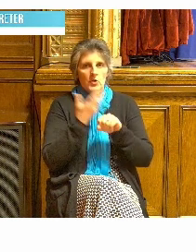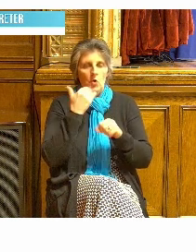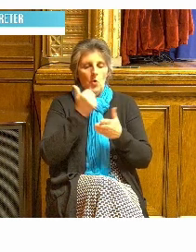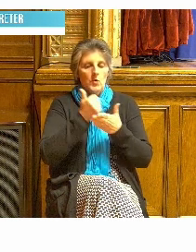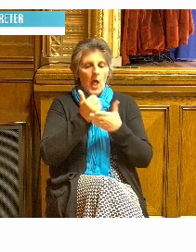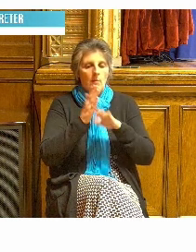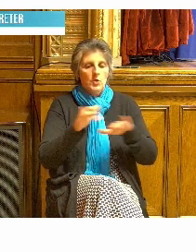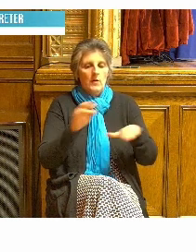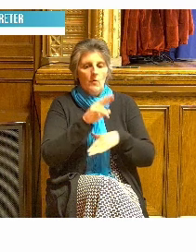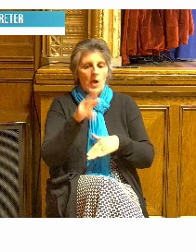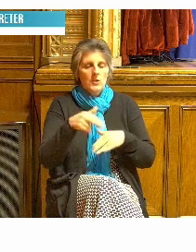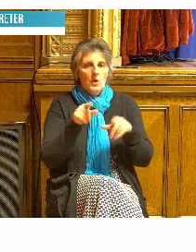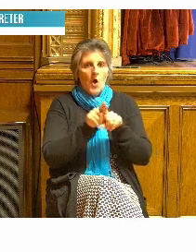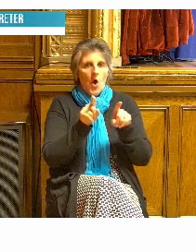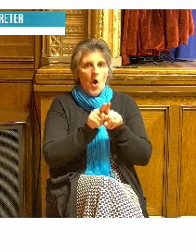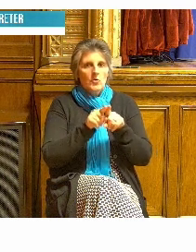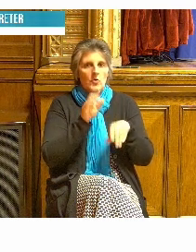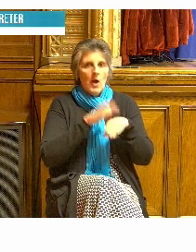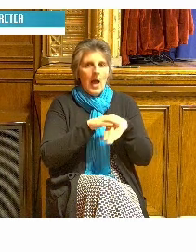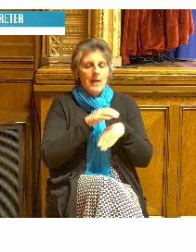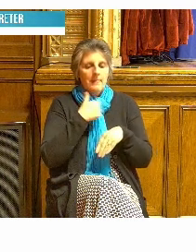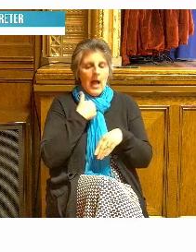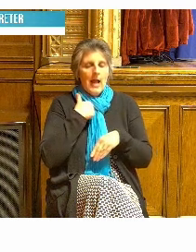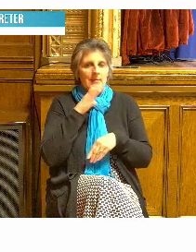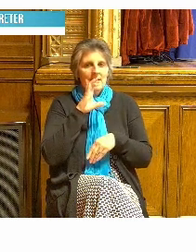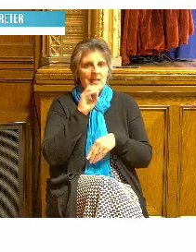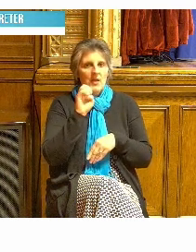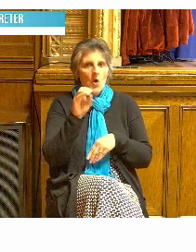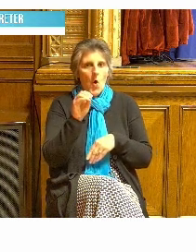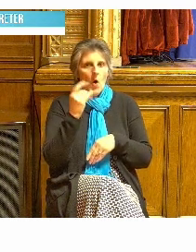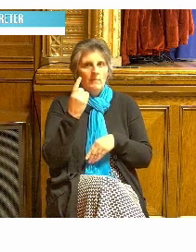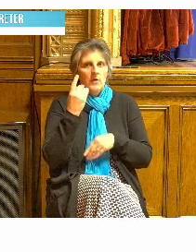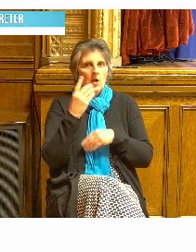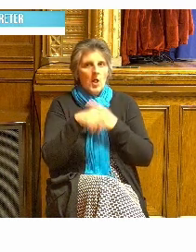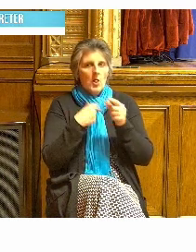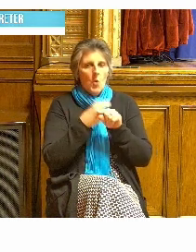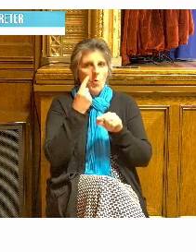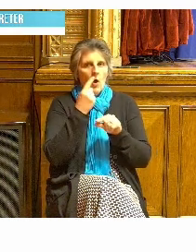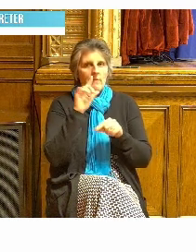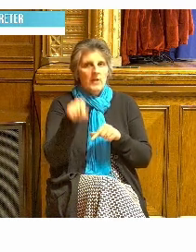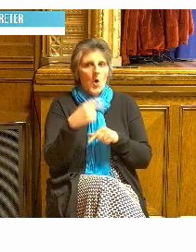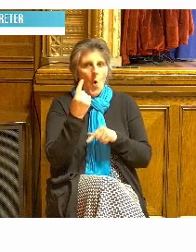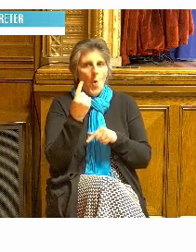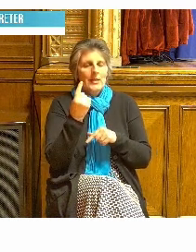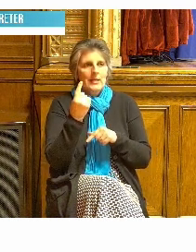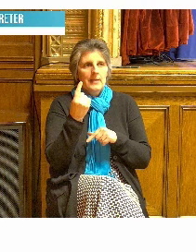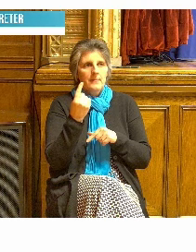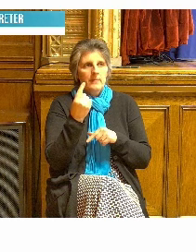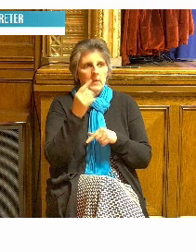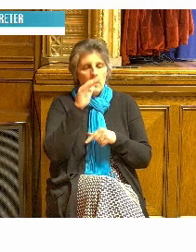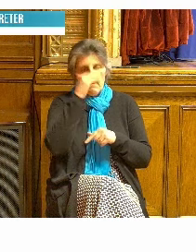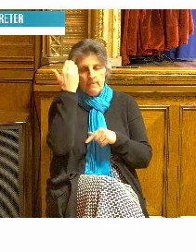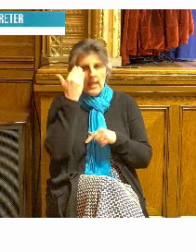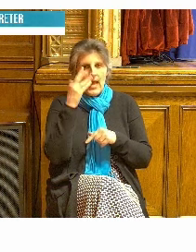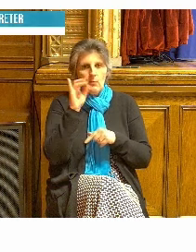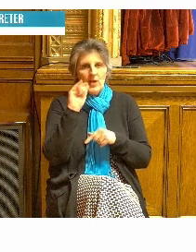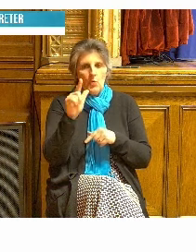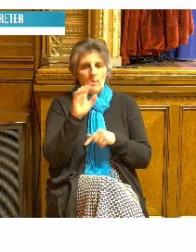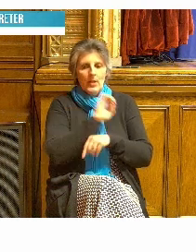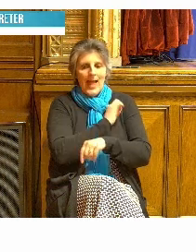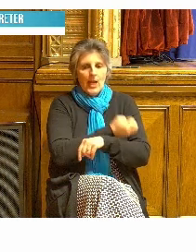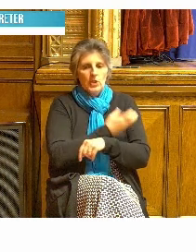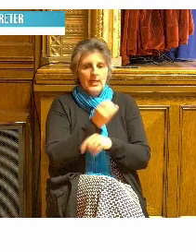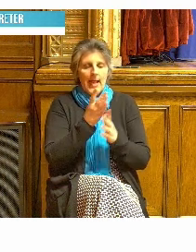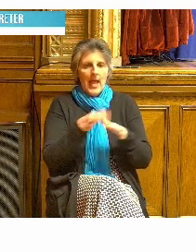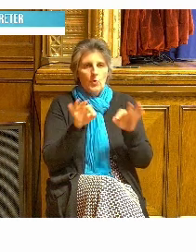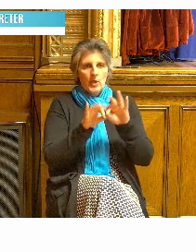Rochester. Also, I'm the CEO of Verdant Global, probably one of the only Black renewable energy and critical